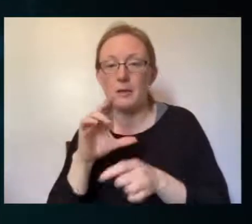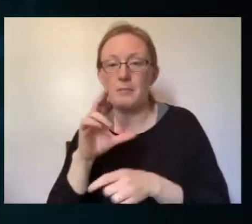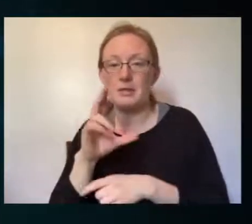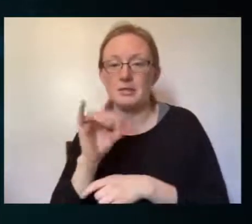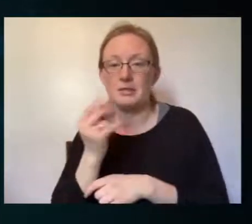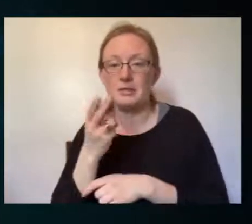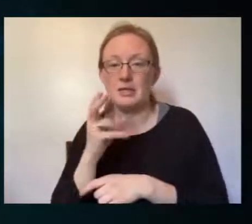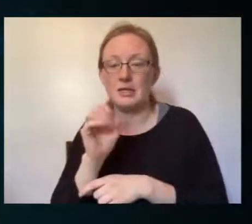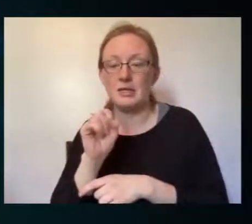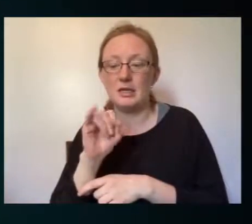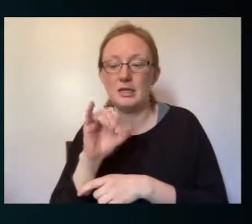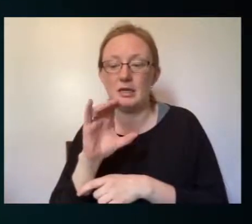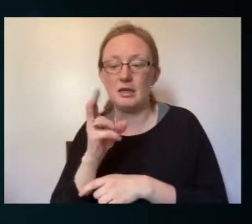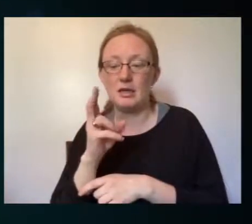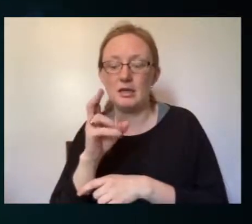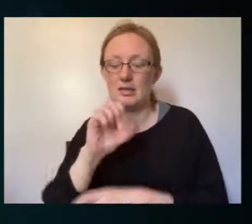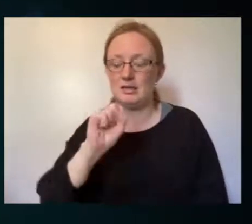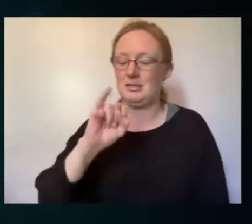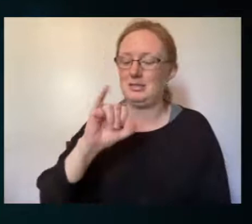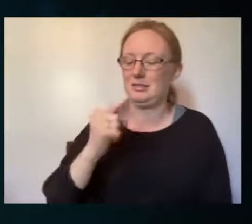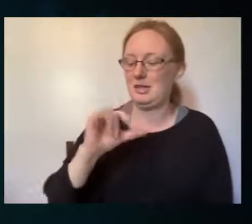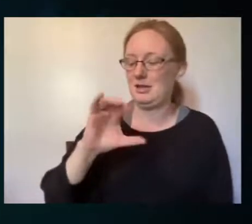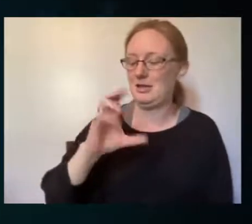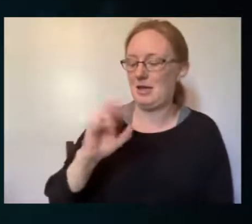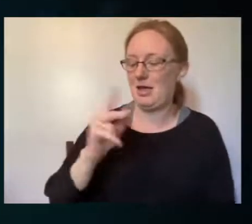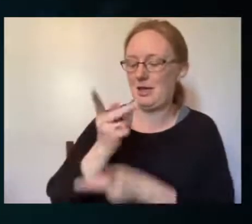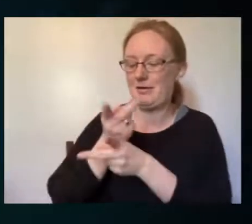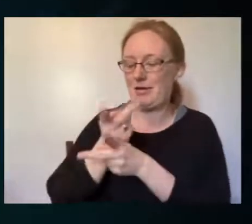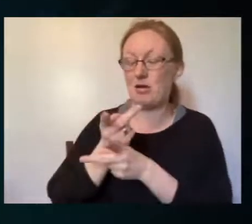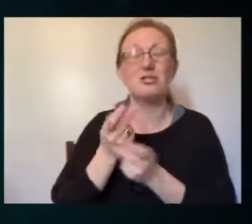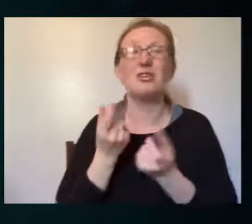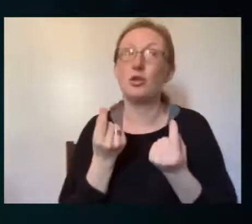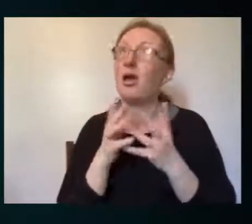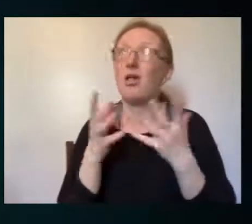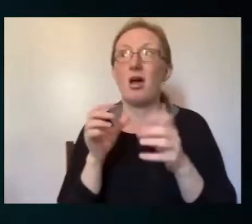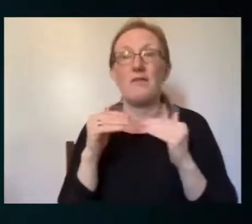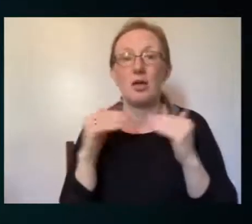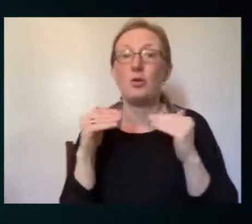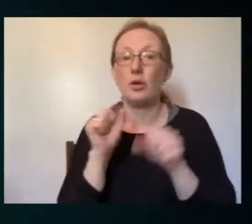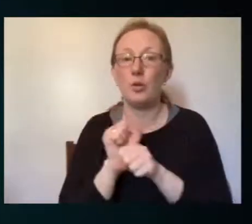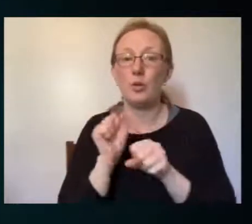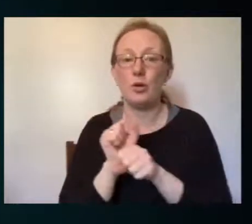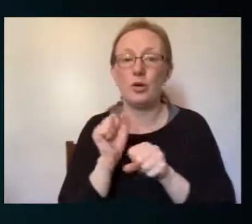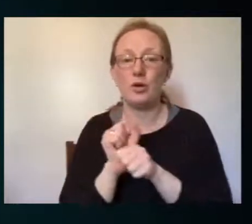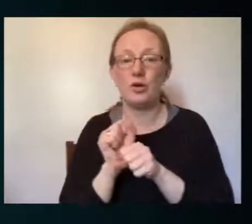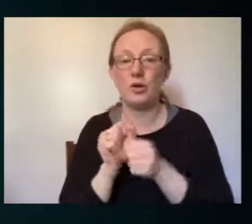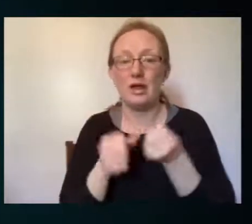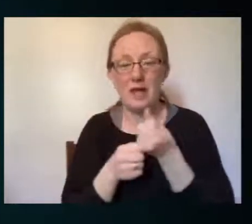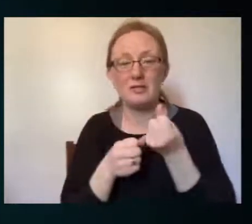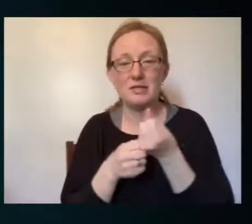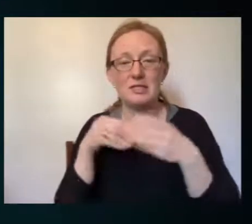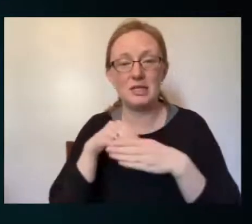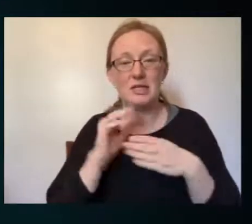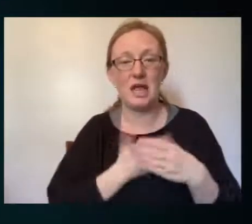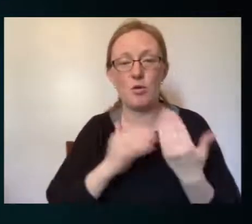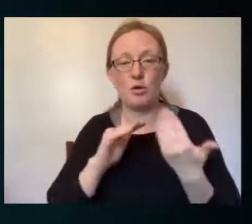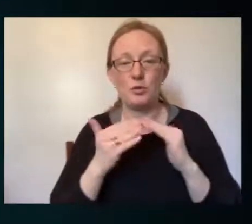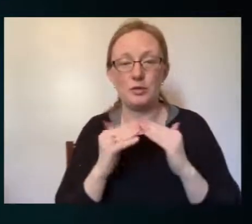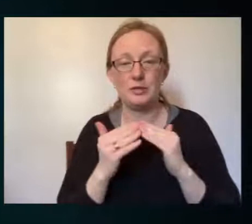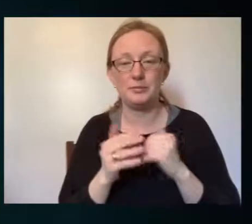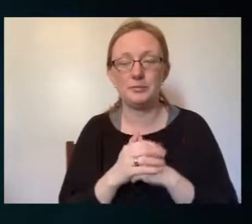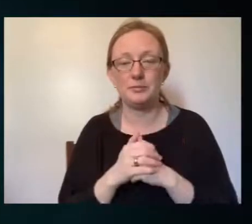Cares, and as somebody who's been doing a lot of equity work and advocacy within our community.